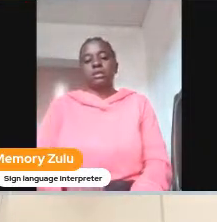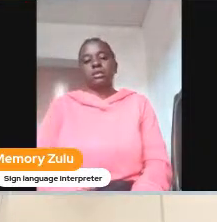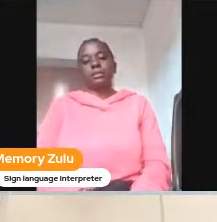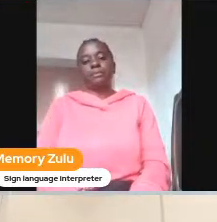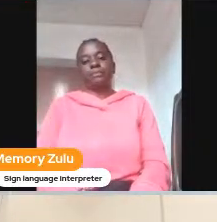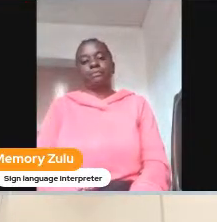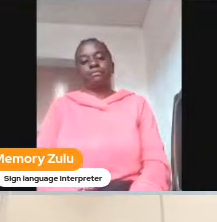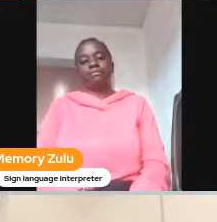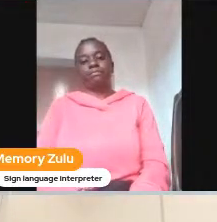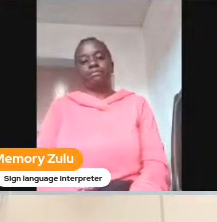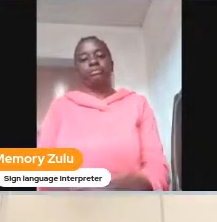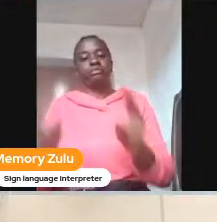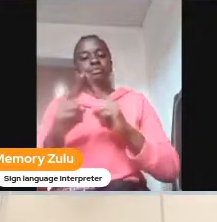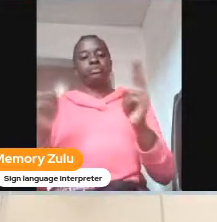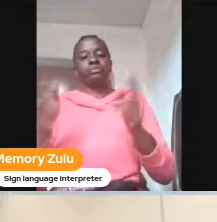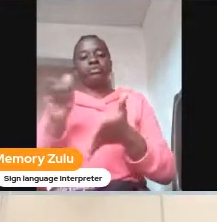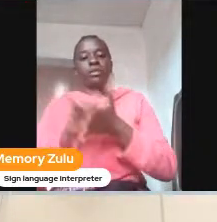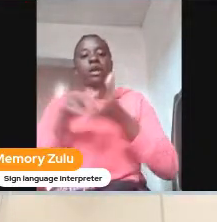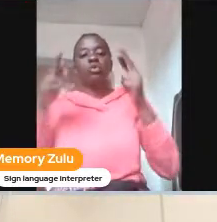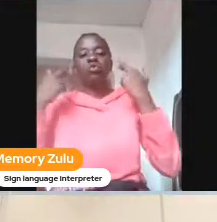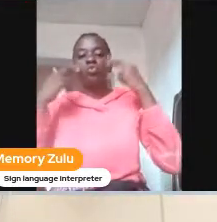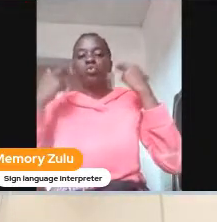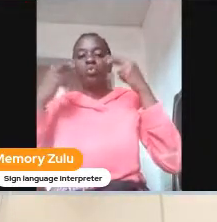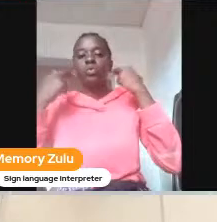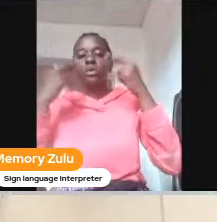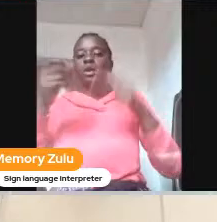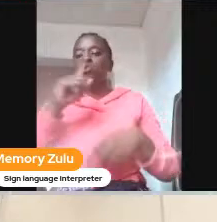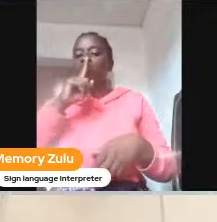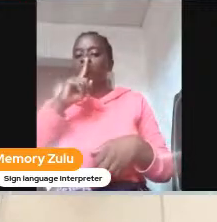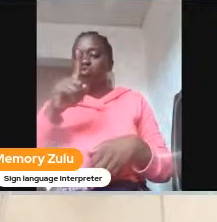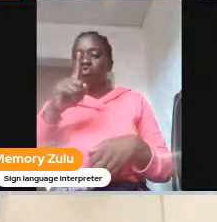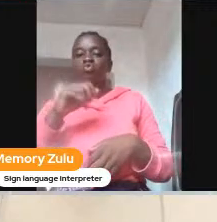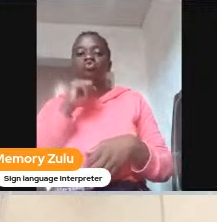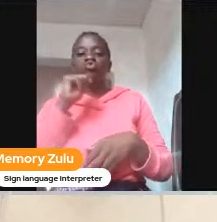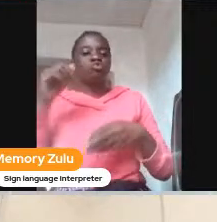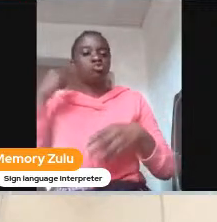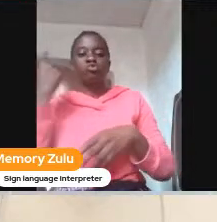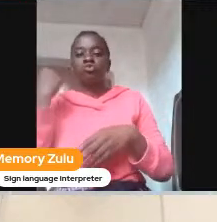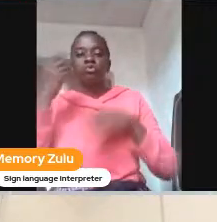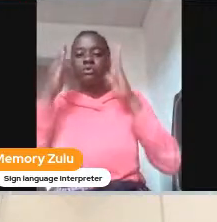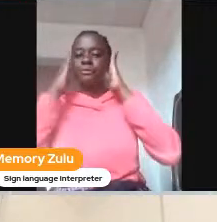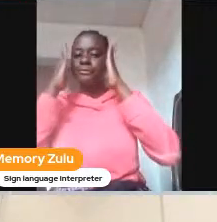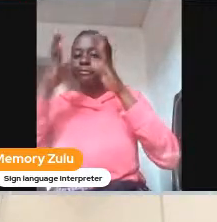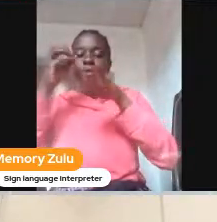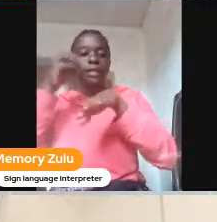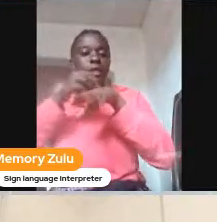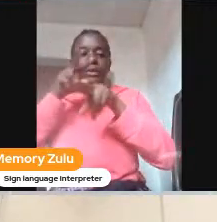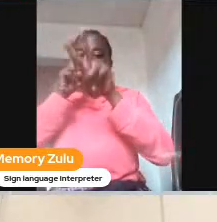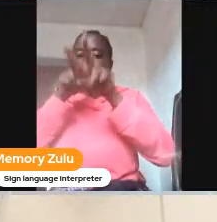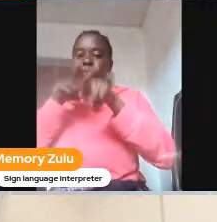result. We have the correct result and know this person has got this type of STI.